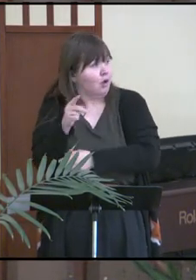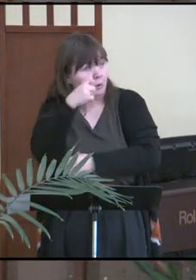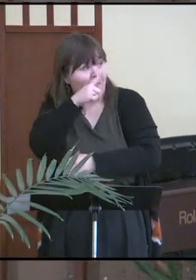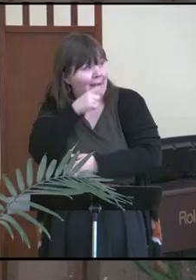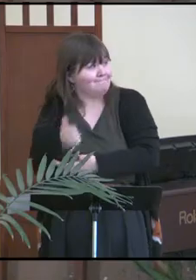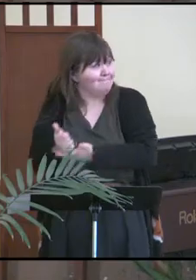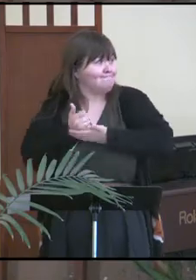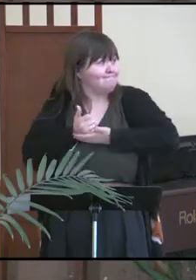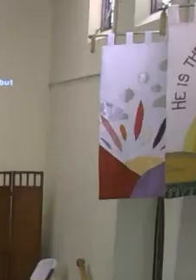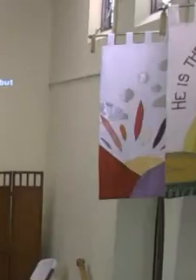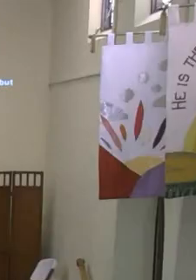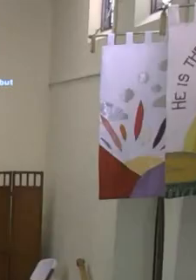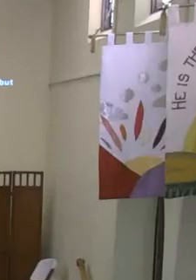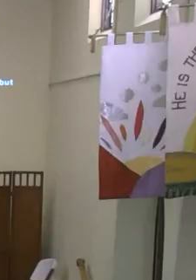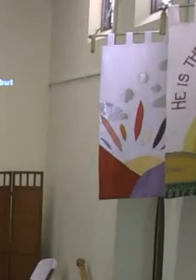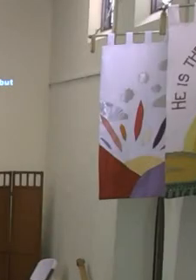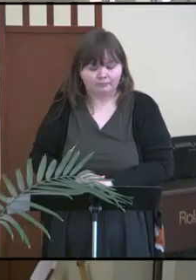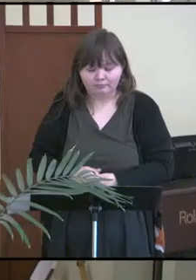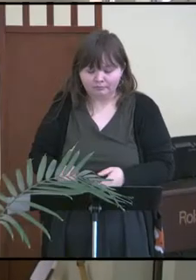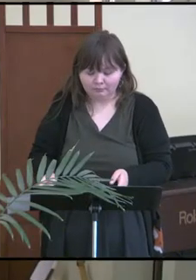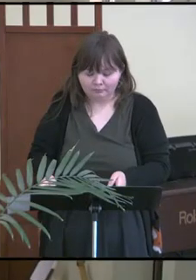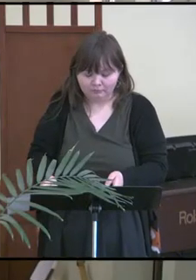that?